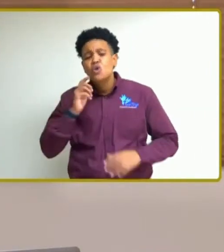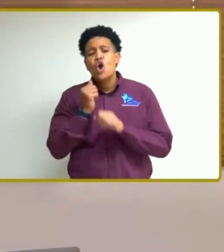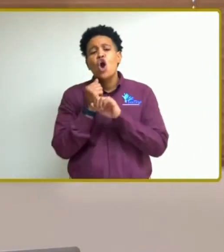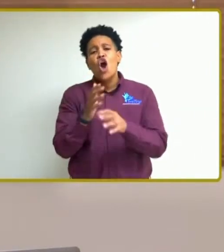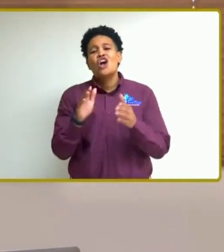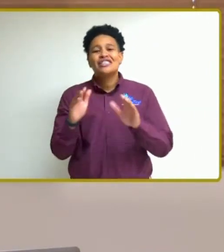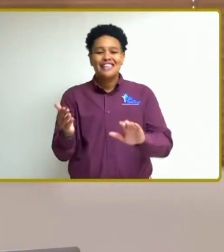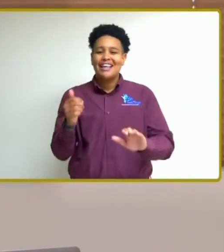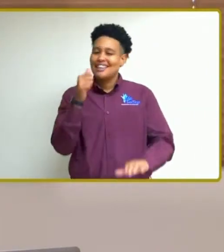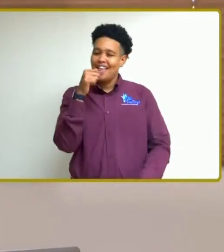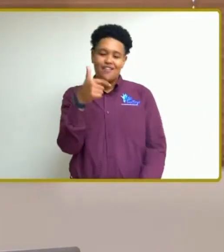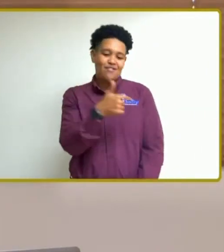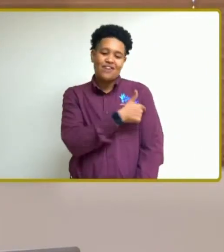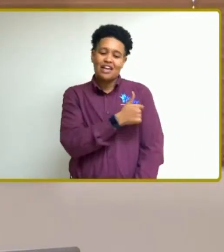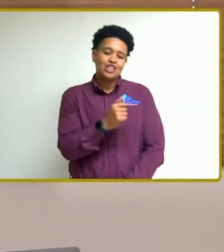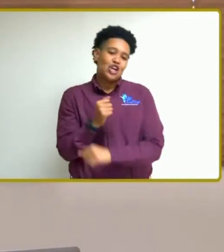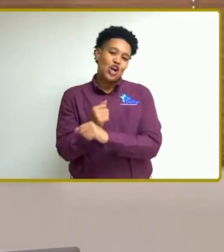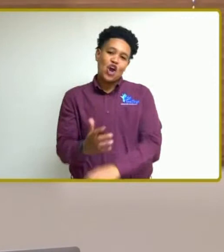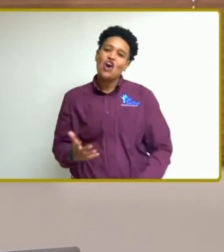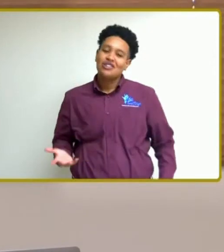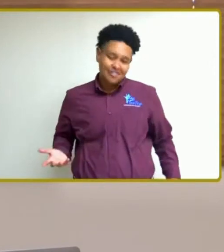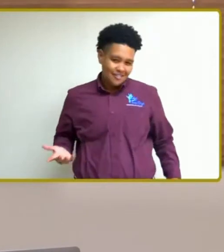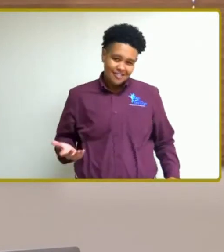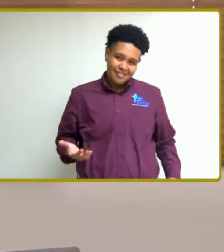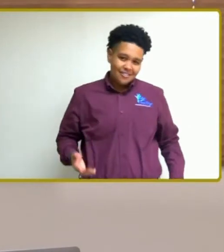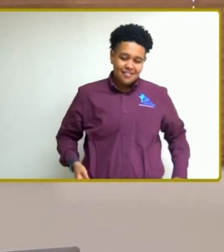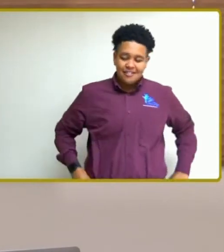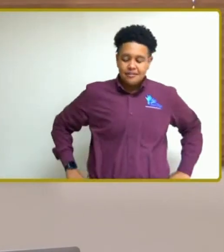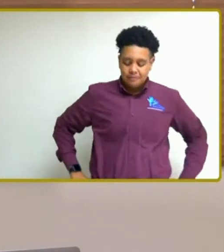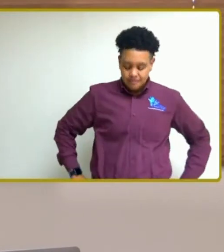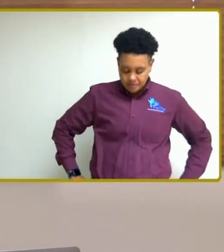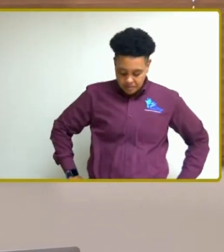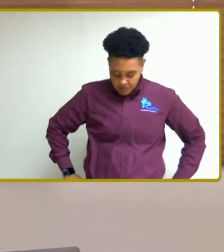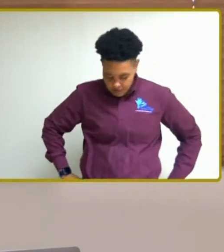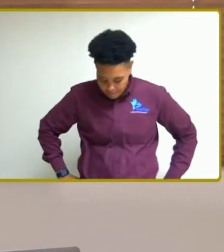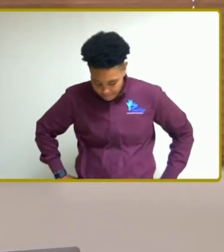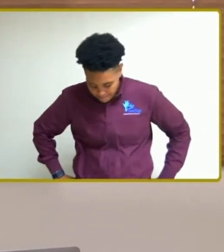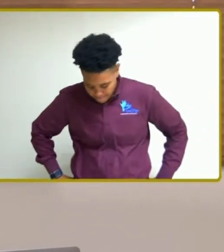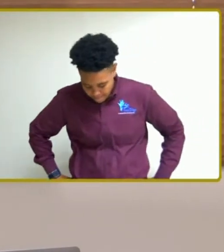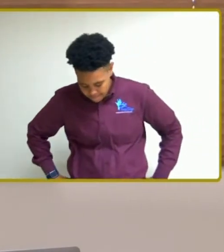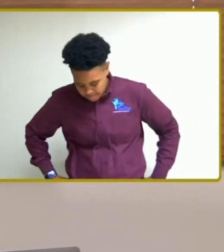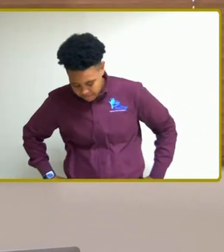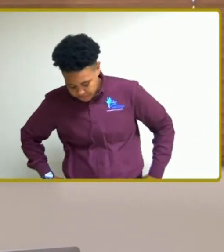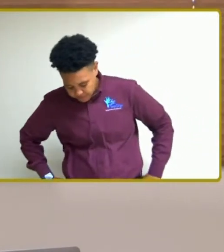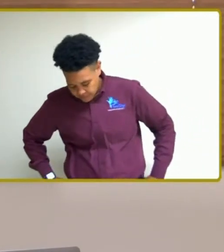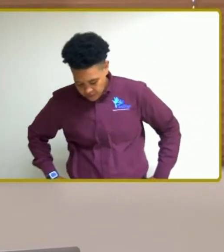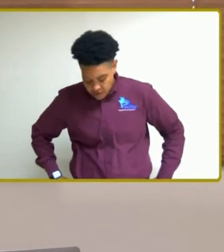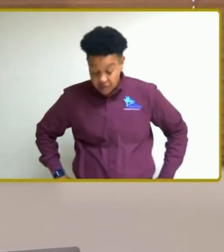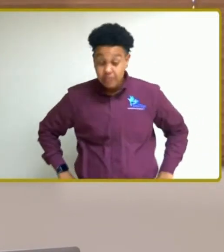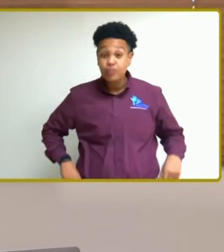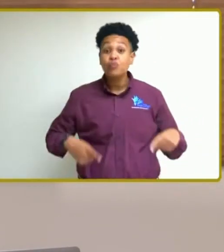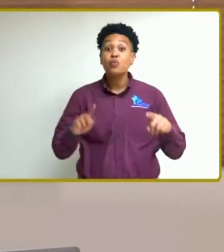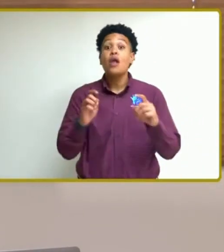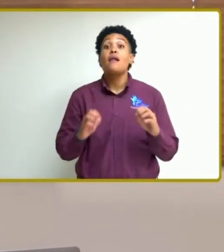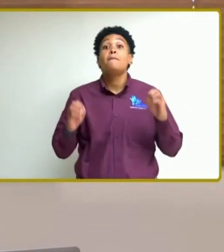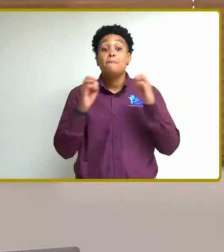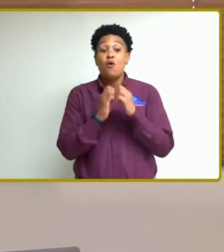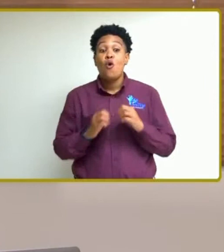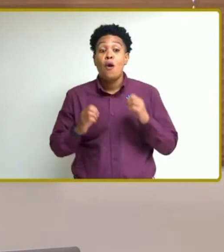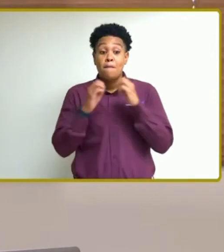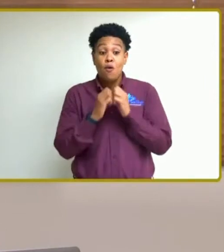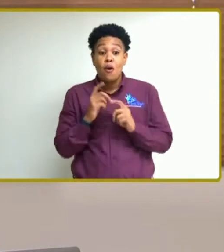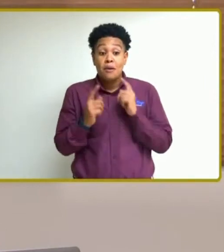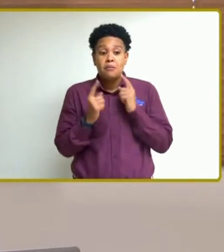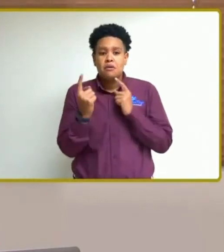death, and the death was not because of the vaccine. So while it is that as more and more persons